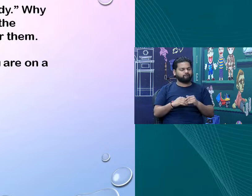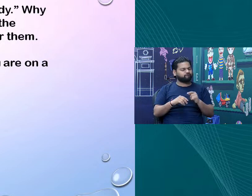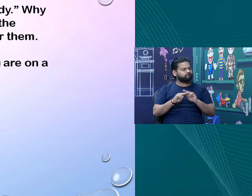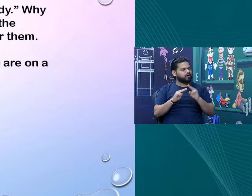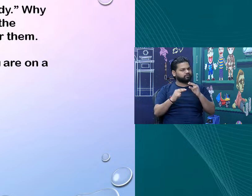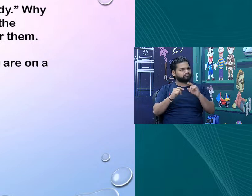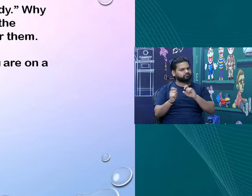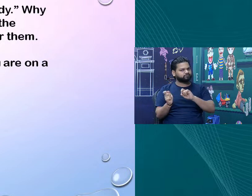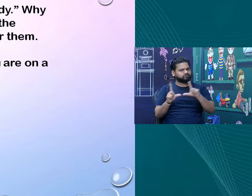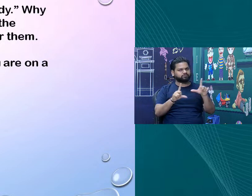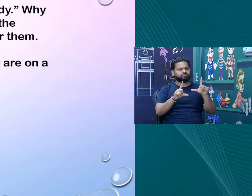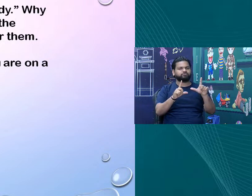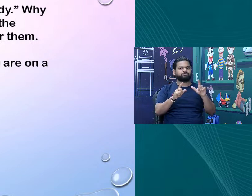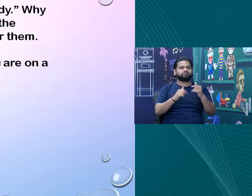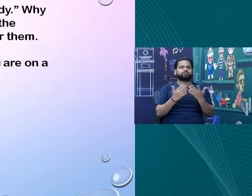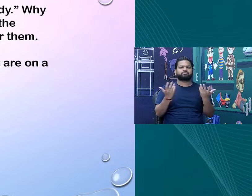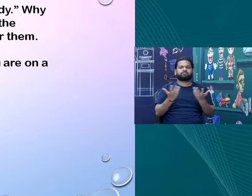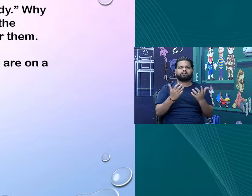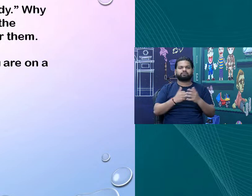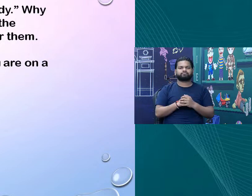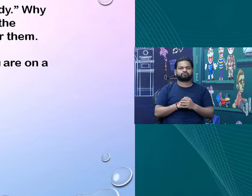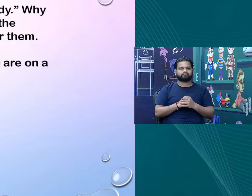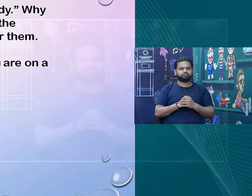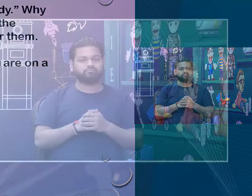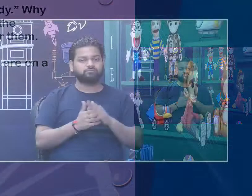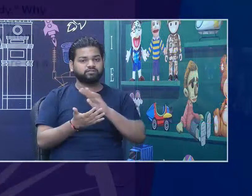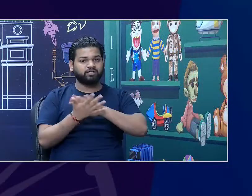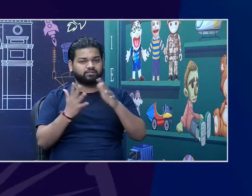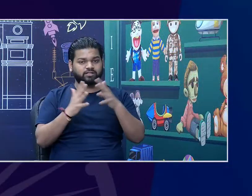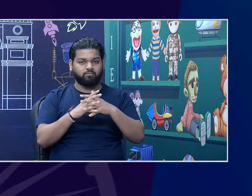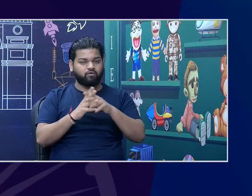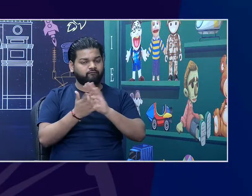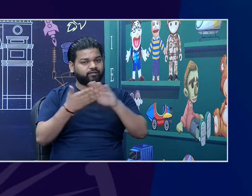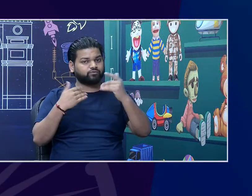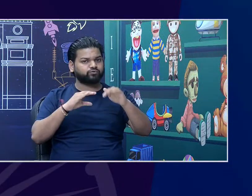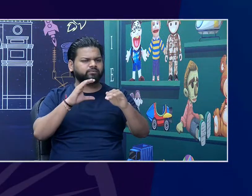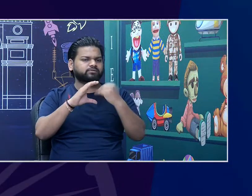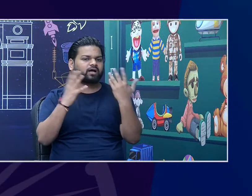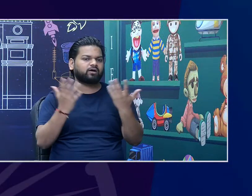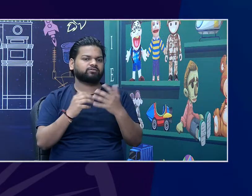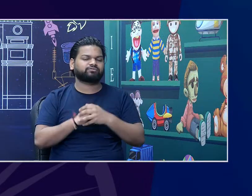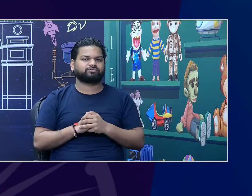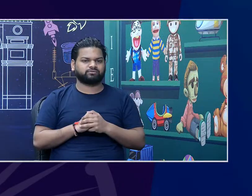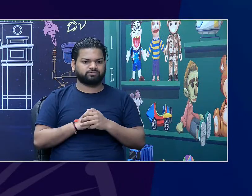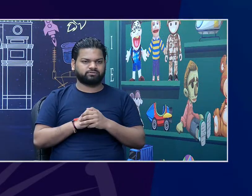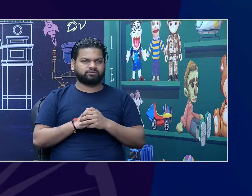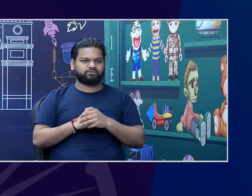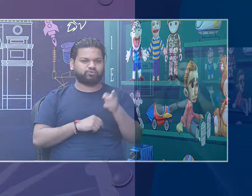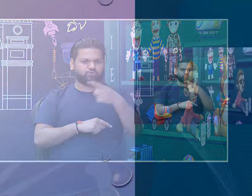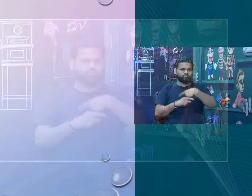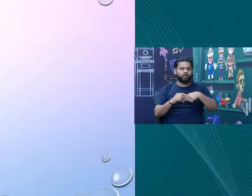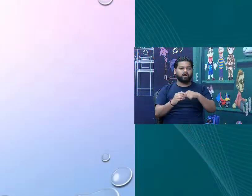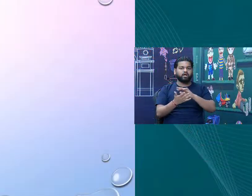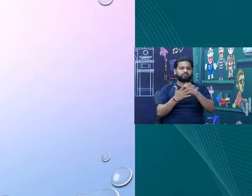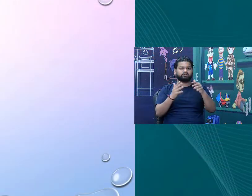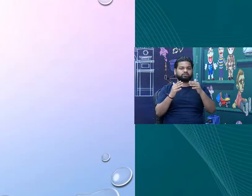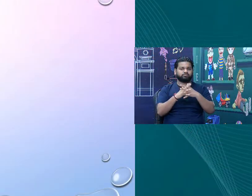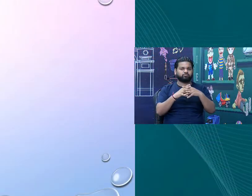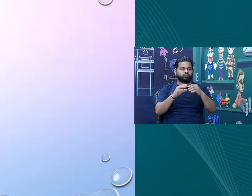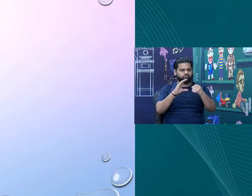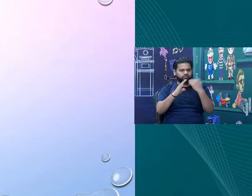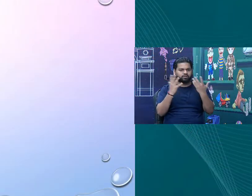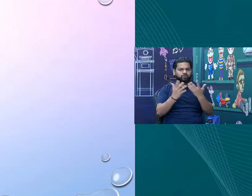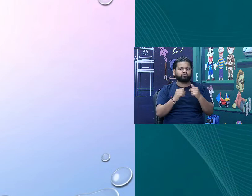this presentation, in which the homework submission format. So this is the homework submission format. Name of the student,